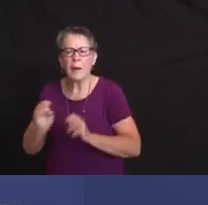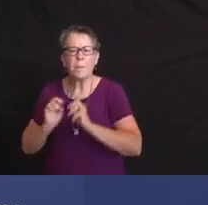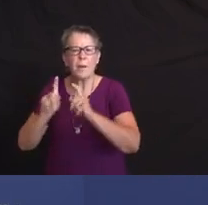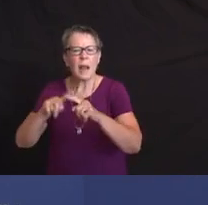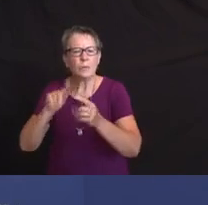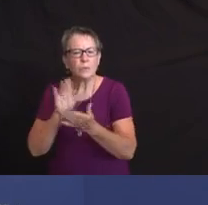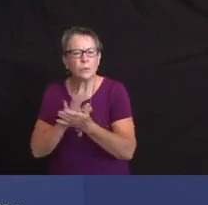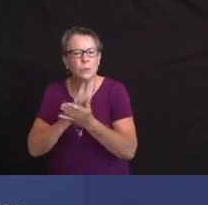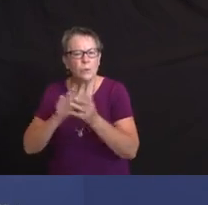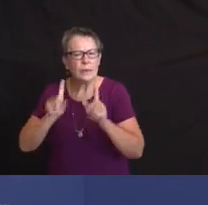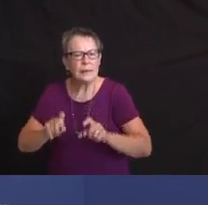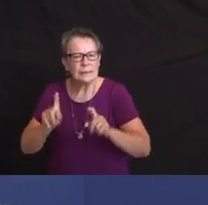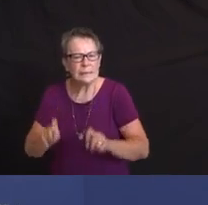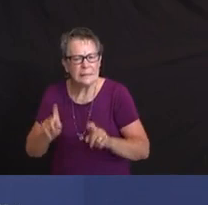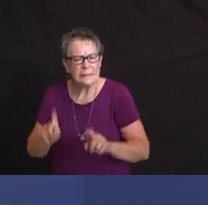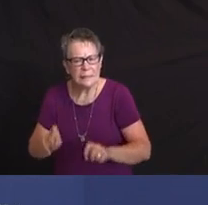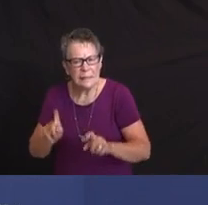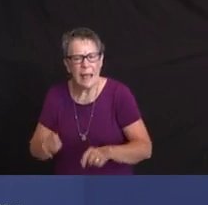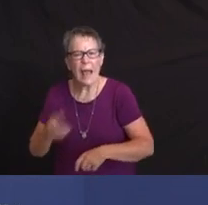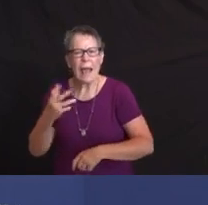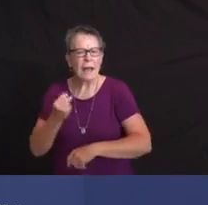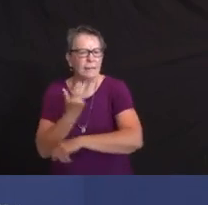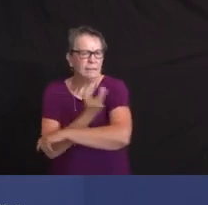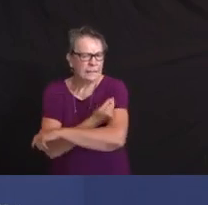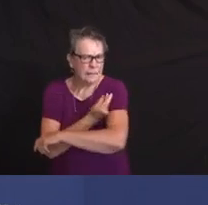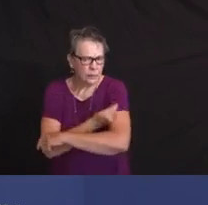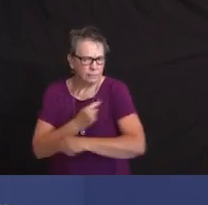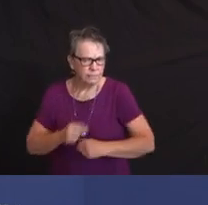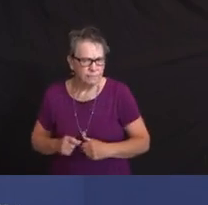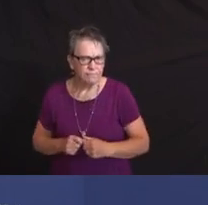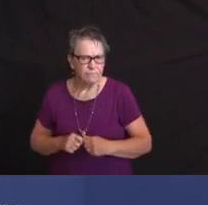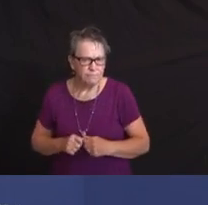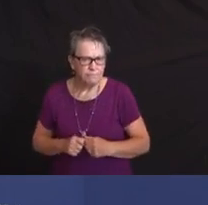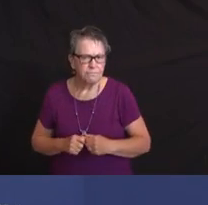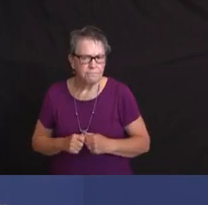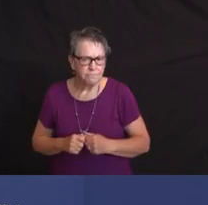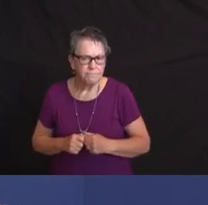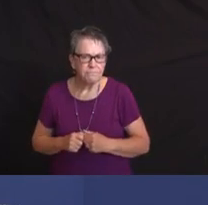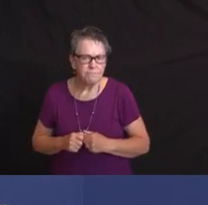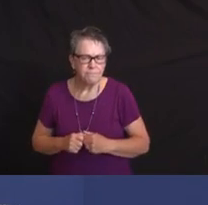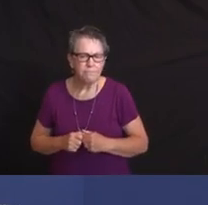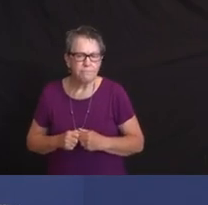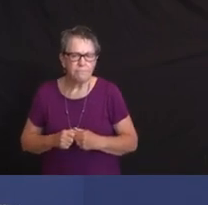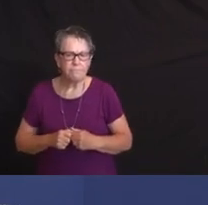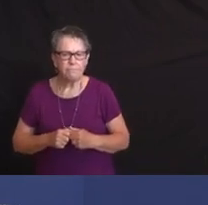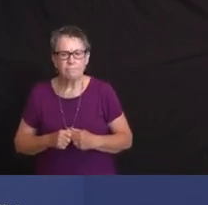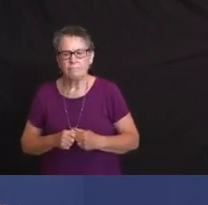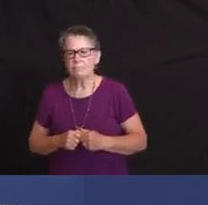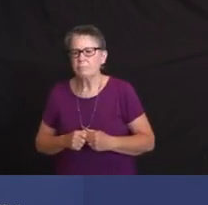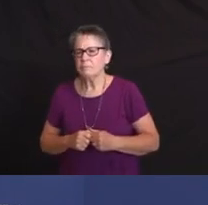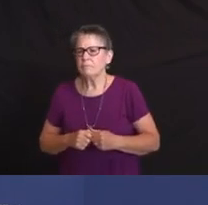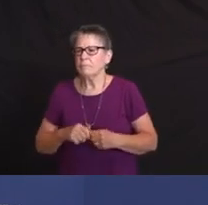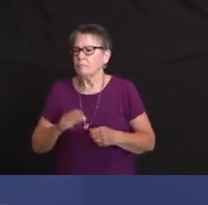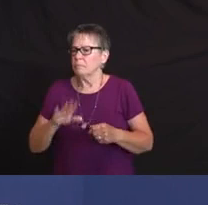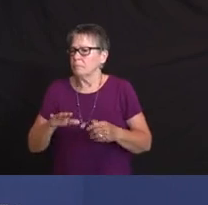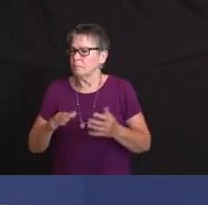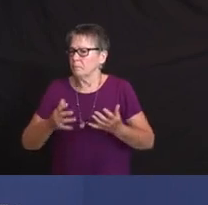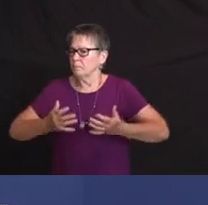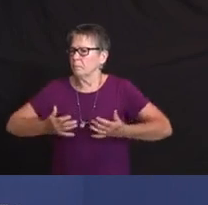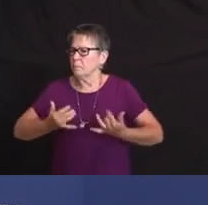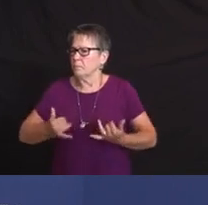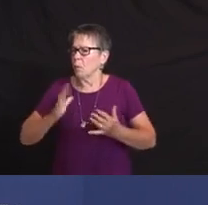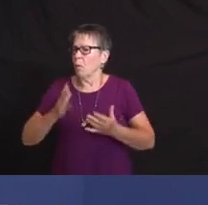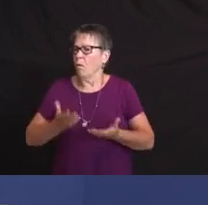of Trenton, the Trenton School District, and the city health officials will offer free COVID-19